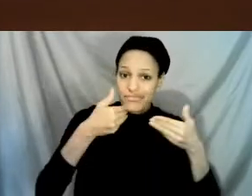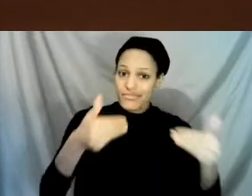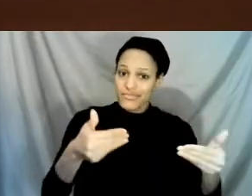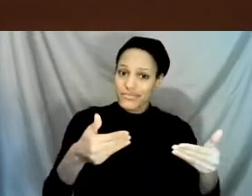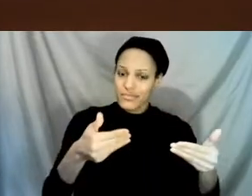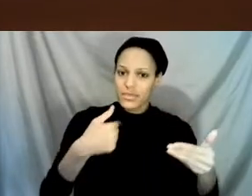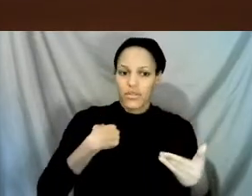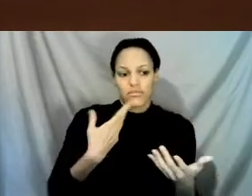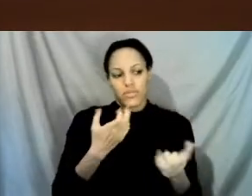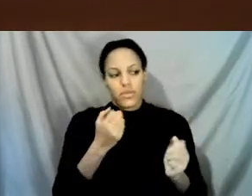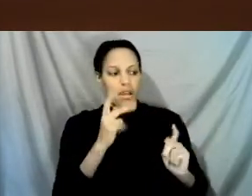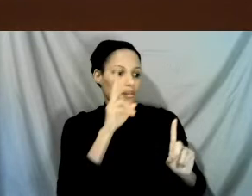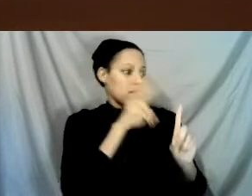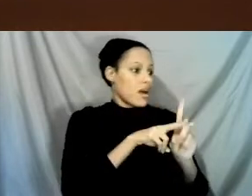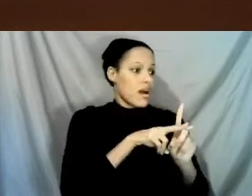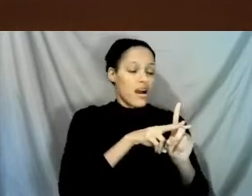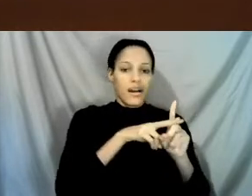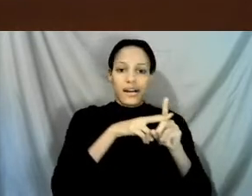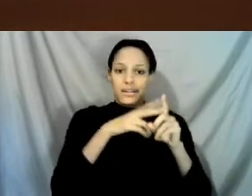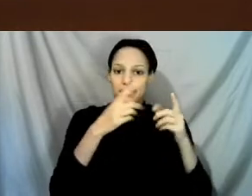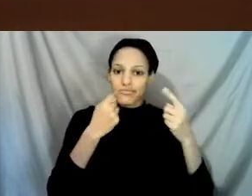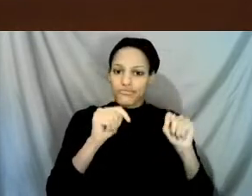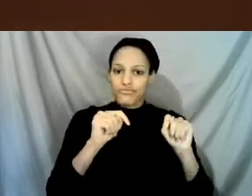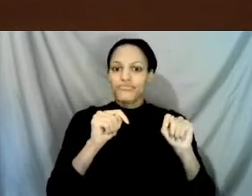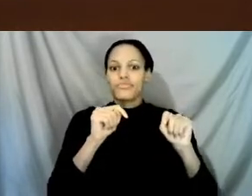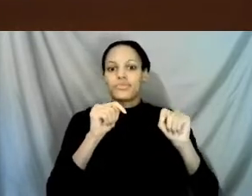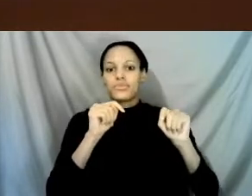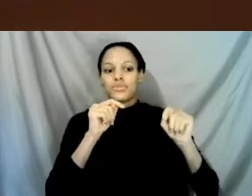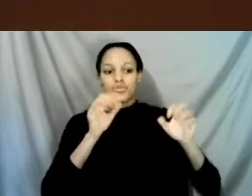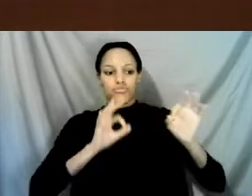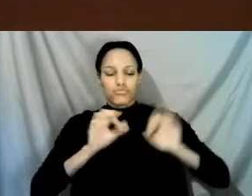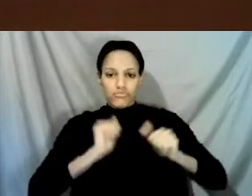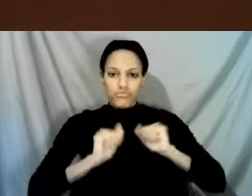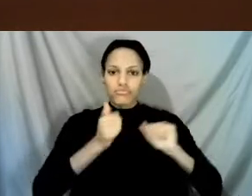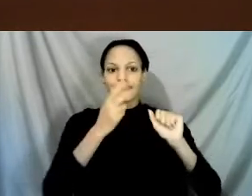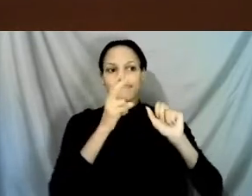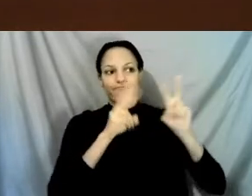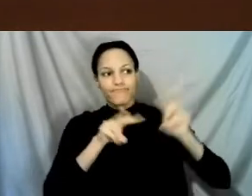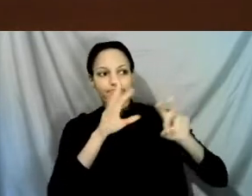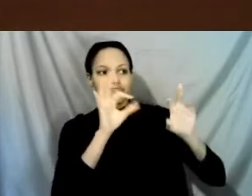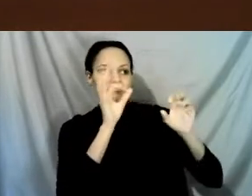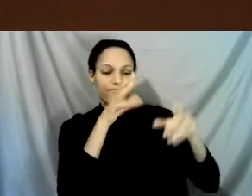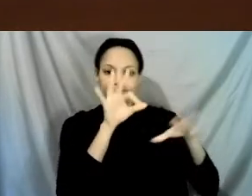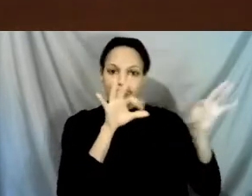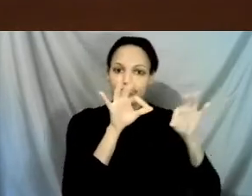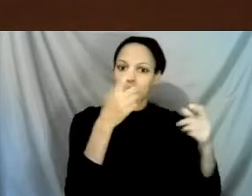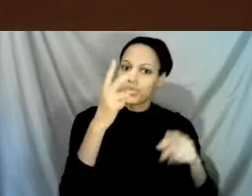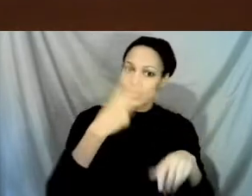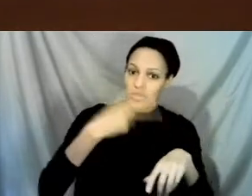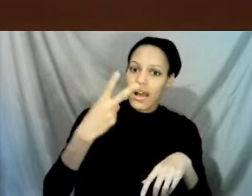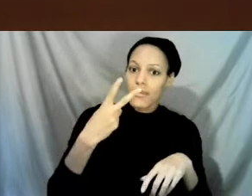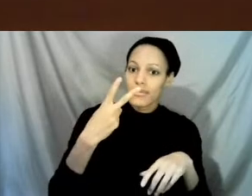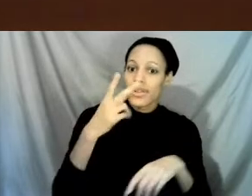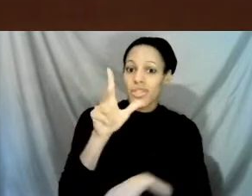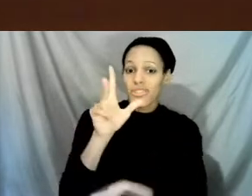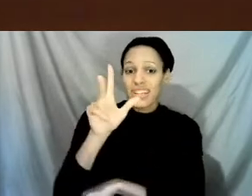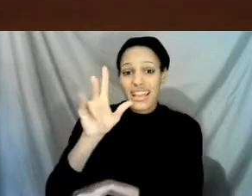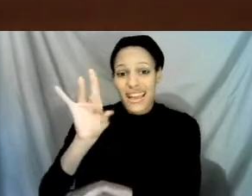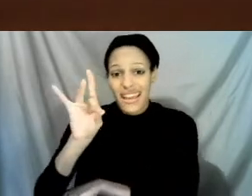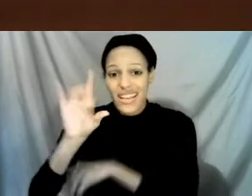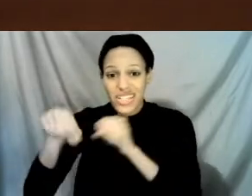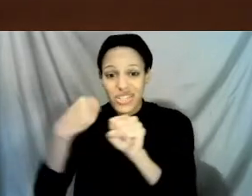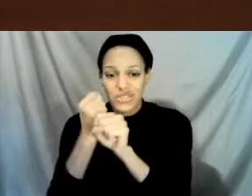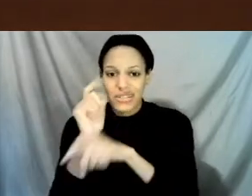and I auditioned twice, and 38 years later, I'm still here. Why am I still